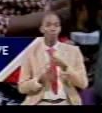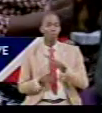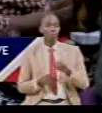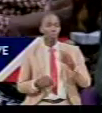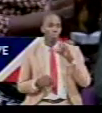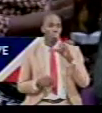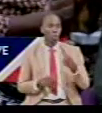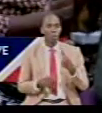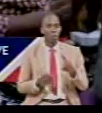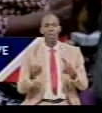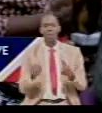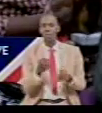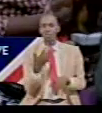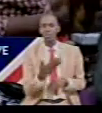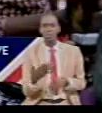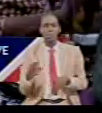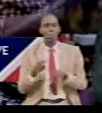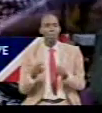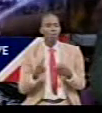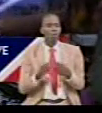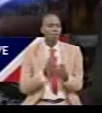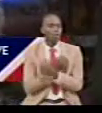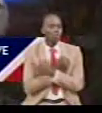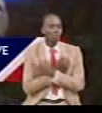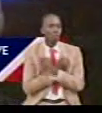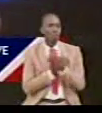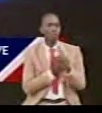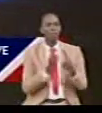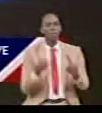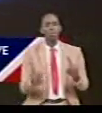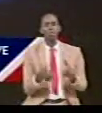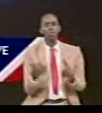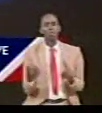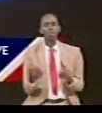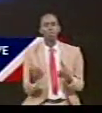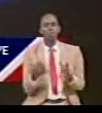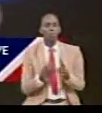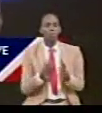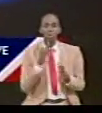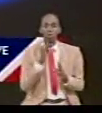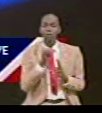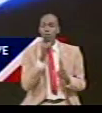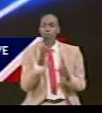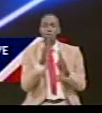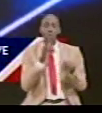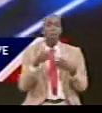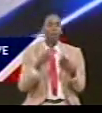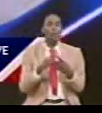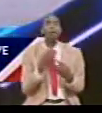anything but to love one another. It's not talking about lust.